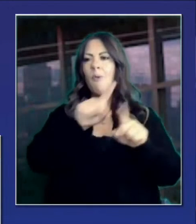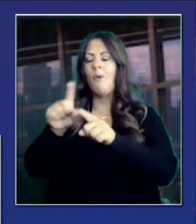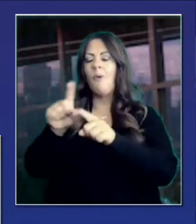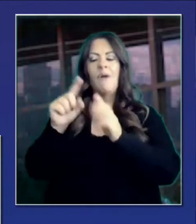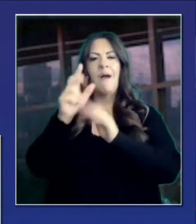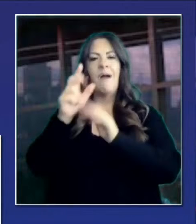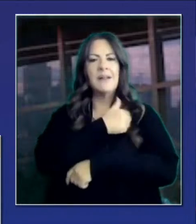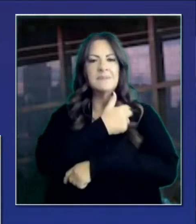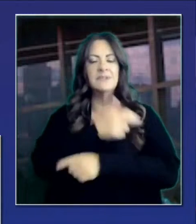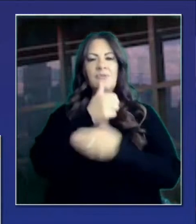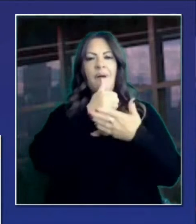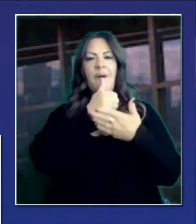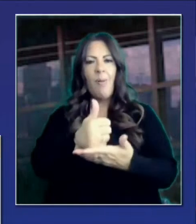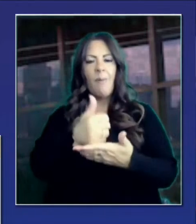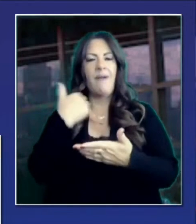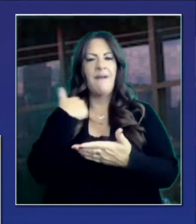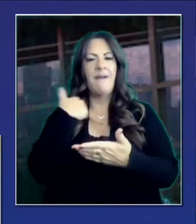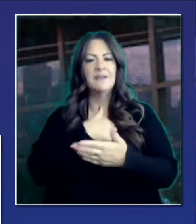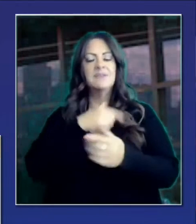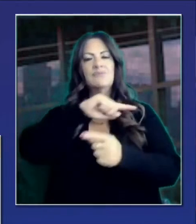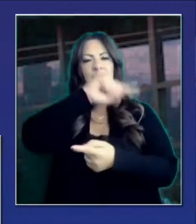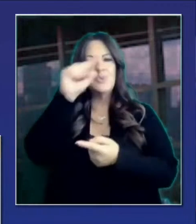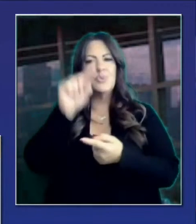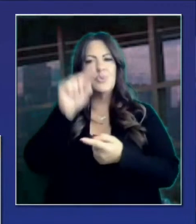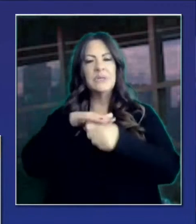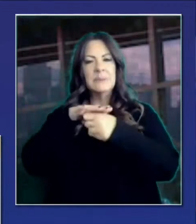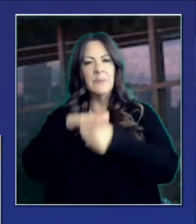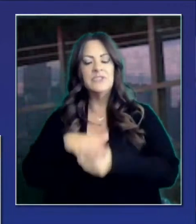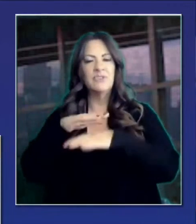over last week. We were actually able to exceed that. Over